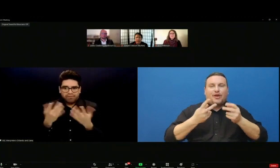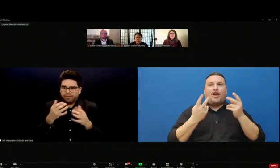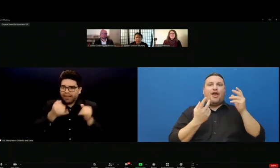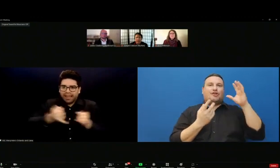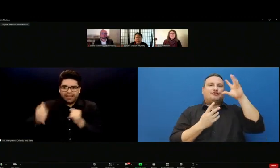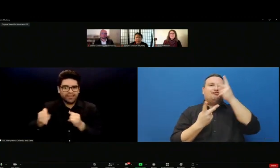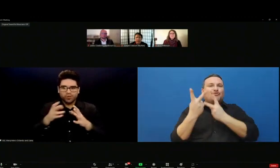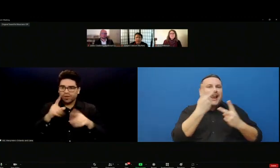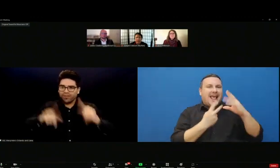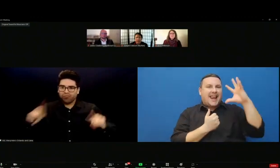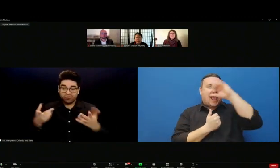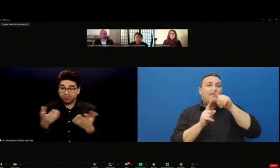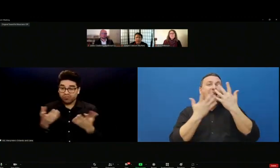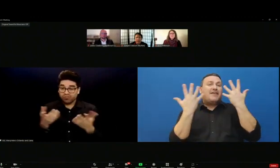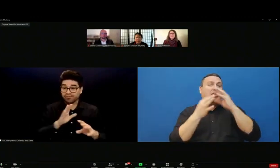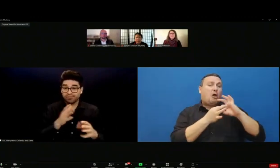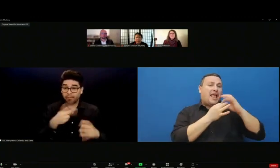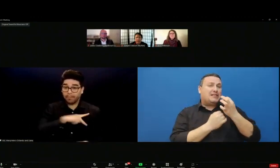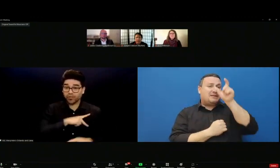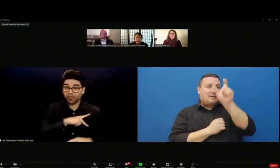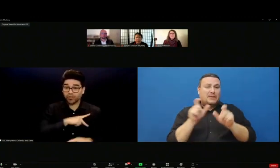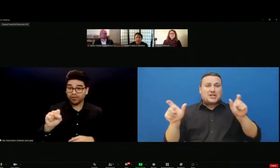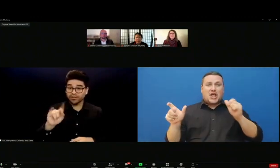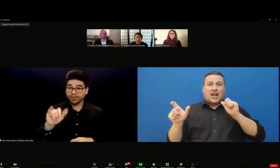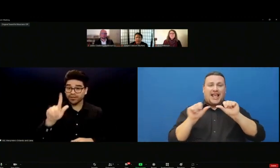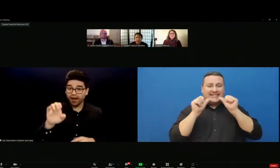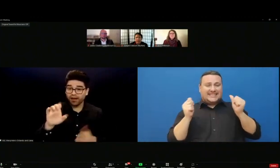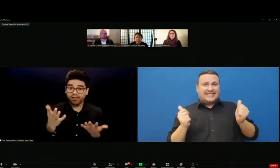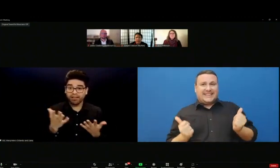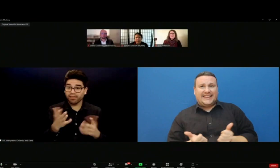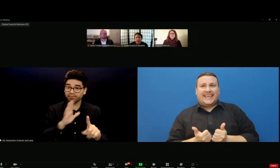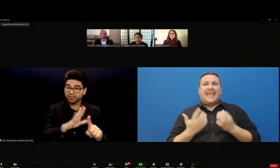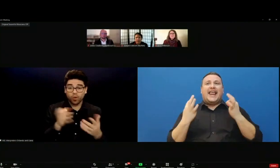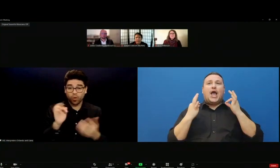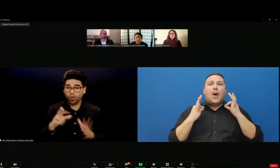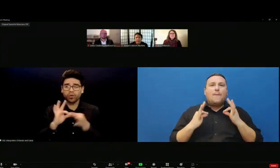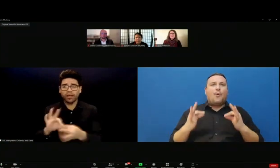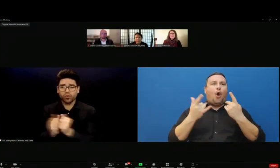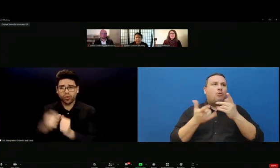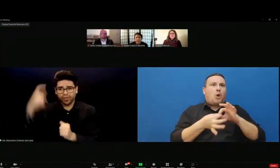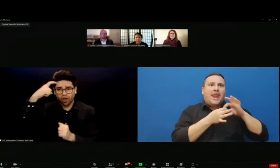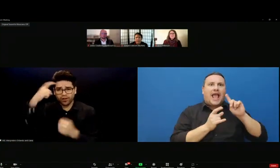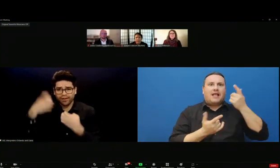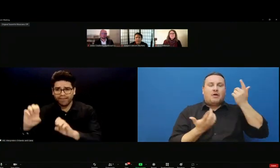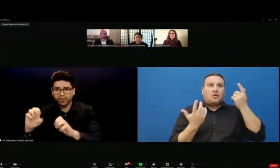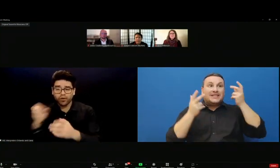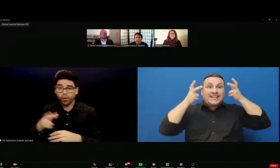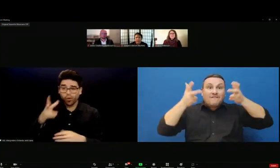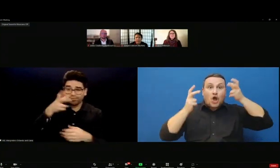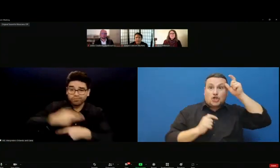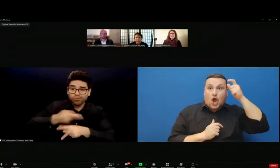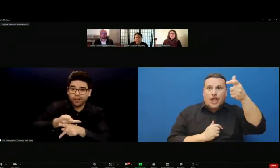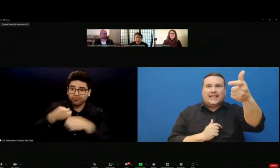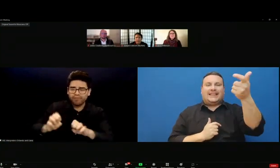it a personal style? Does it have to do with the articulatory effort? Does it have to do with cognitive effort? And of course, on the comprehension side, then how do